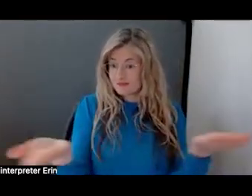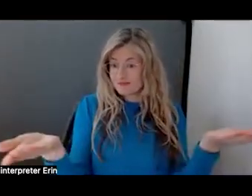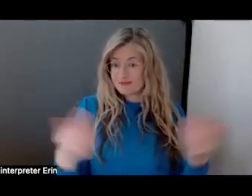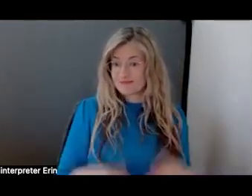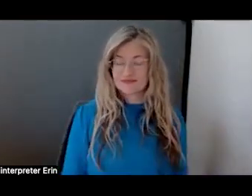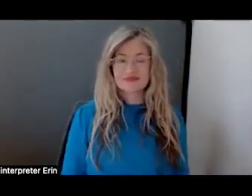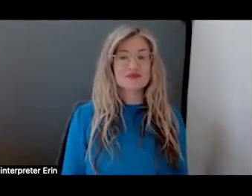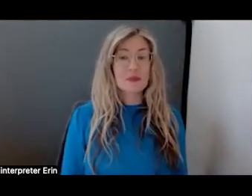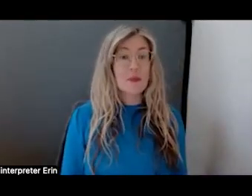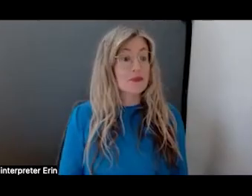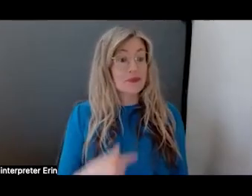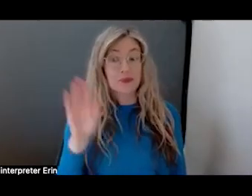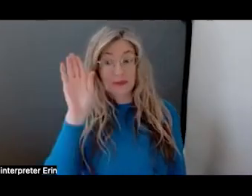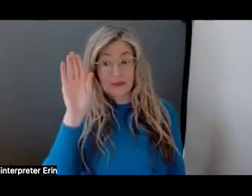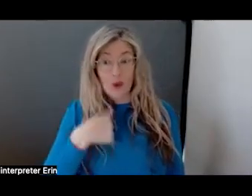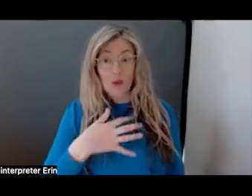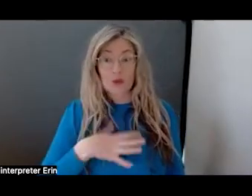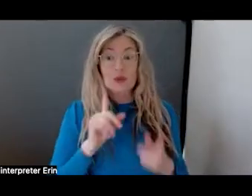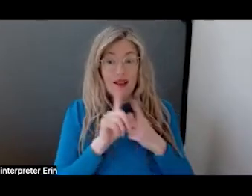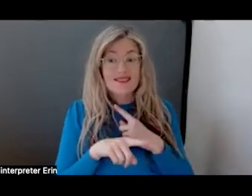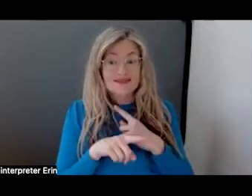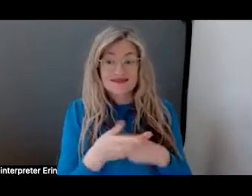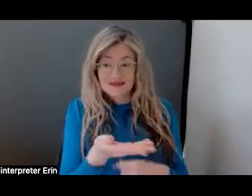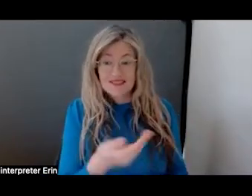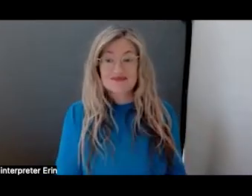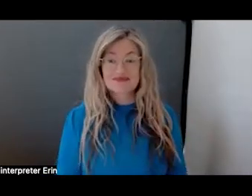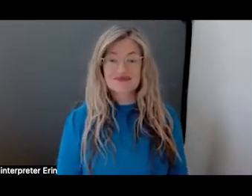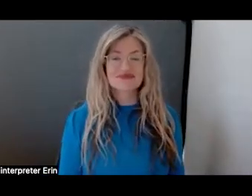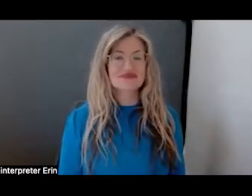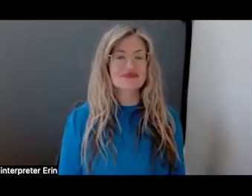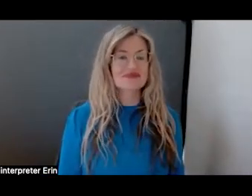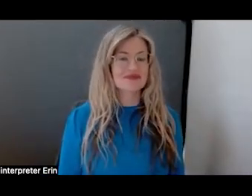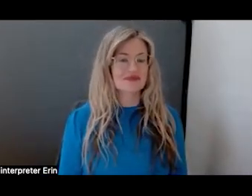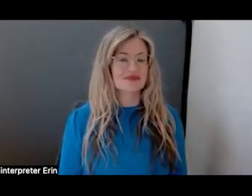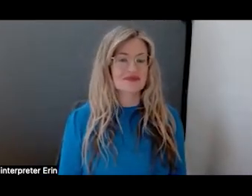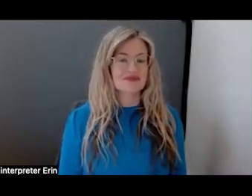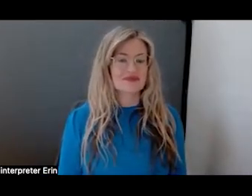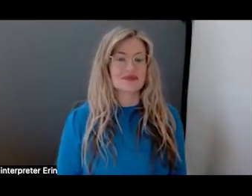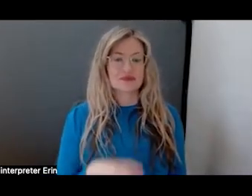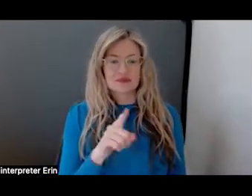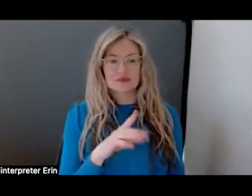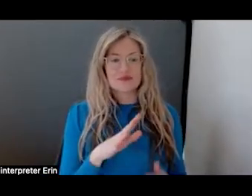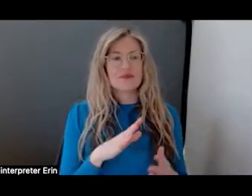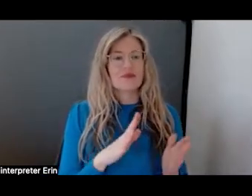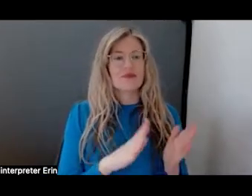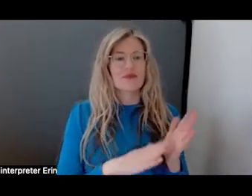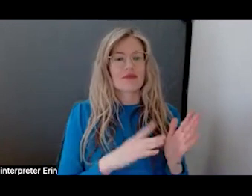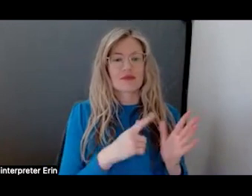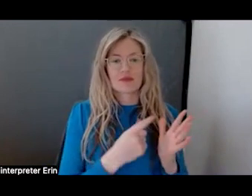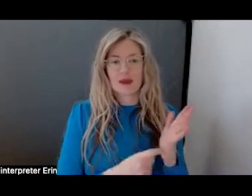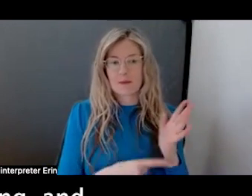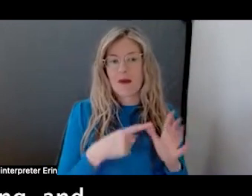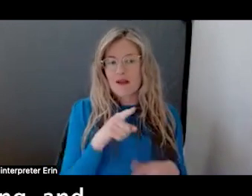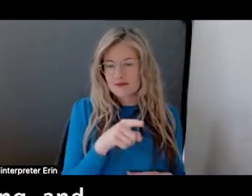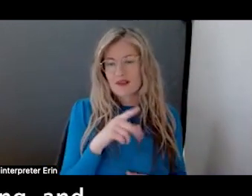answer. Well, for sure, through the practice of the